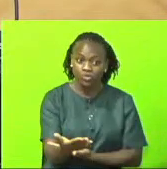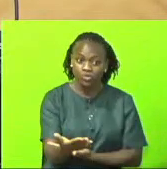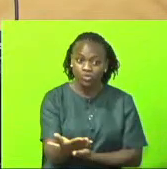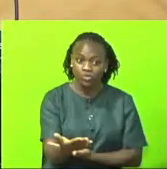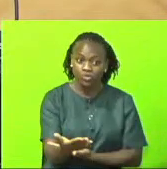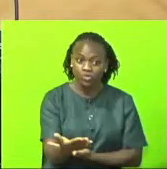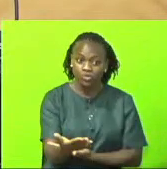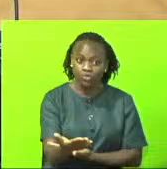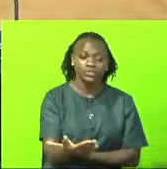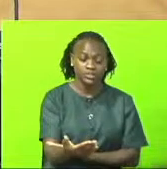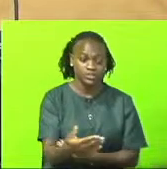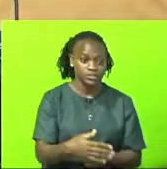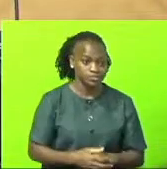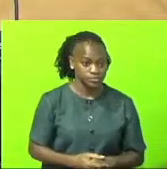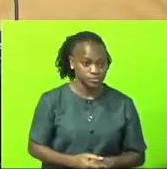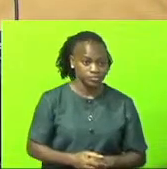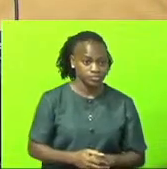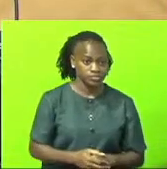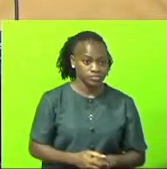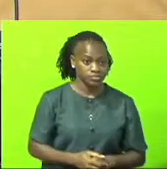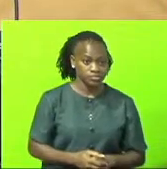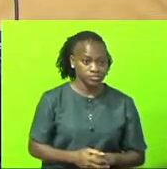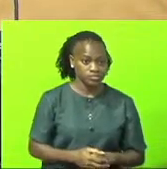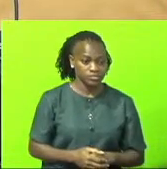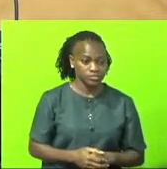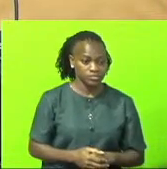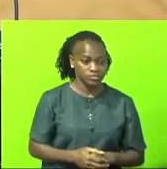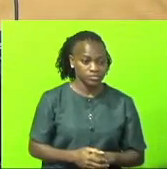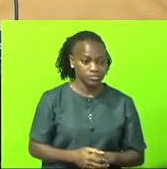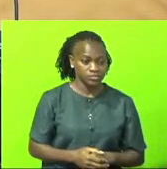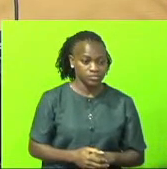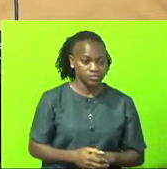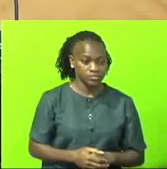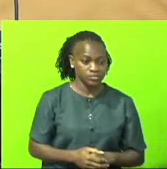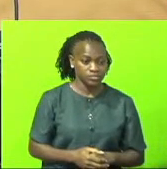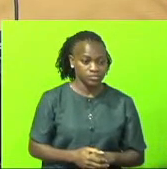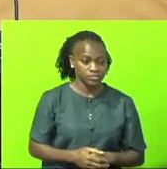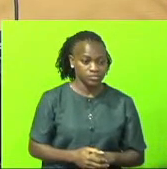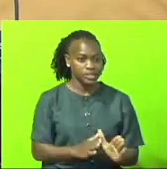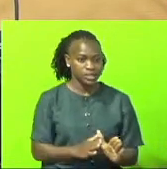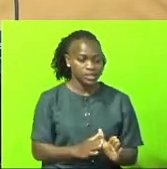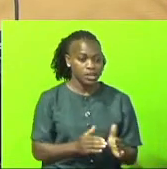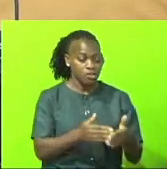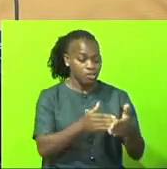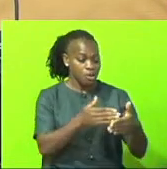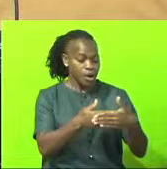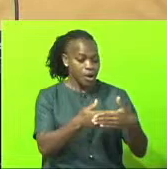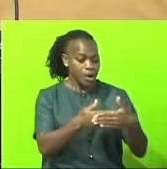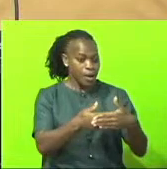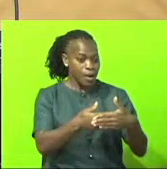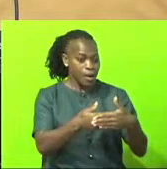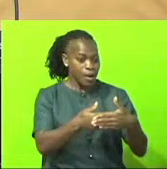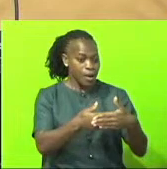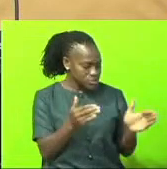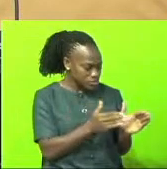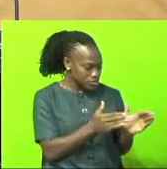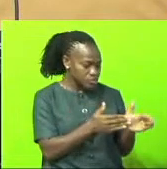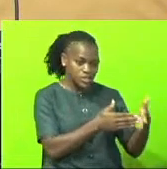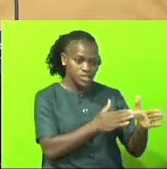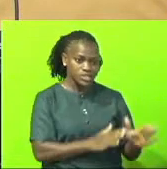the respected former leader of this House, former minority leader, Honorable Harun Idrisu,